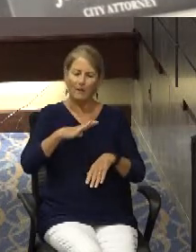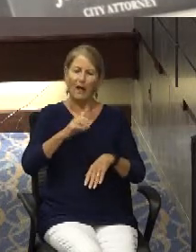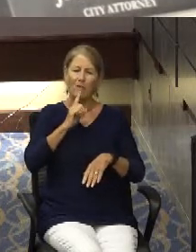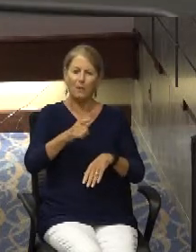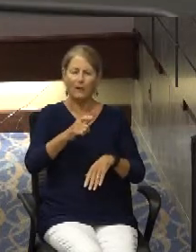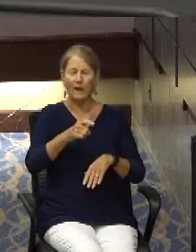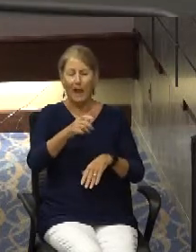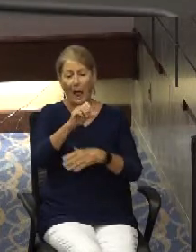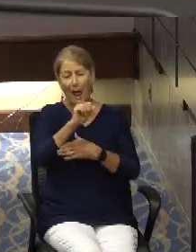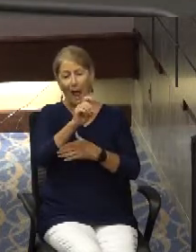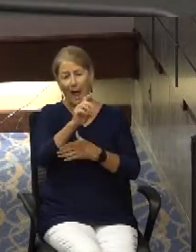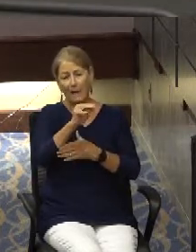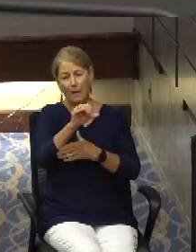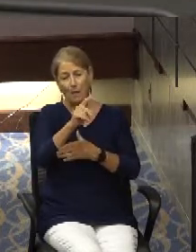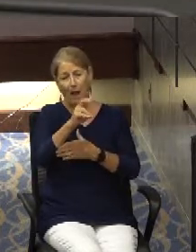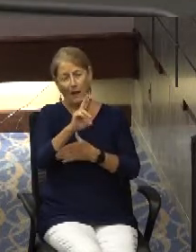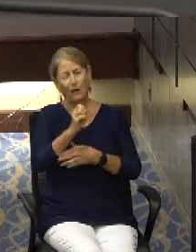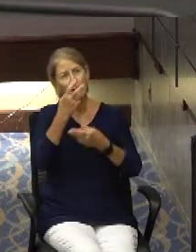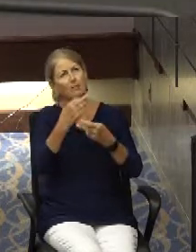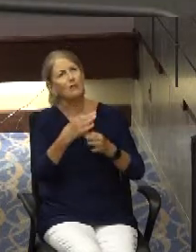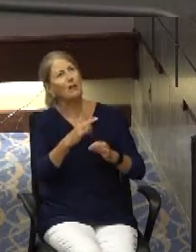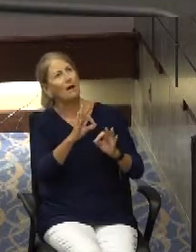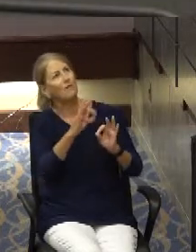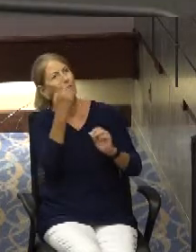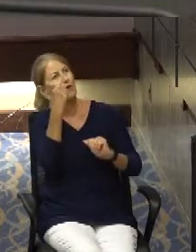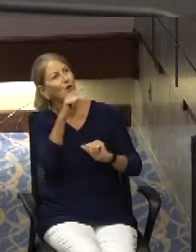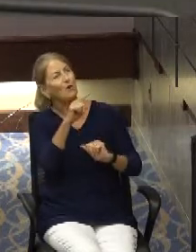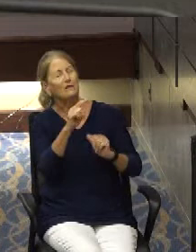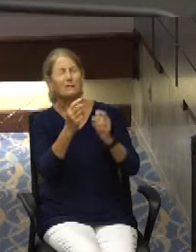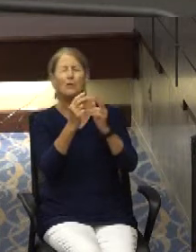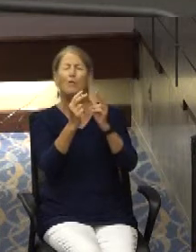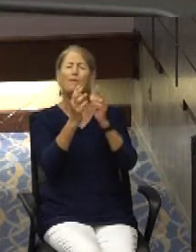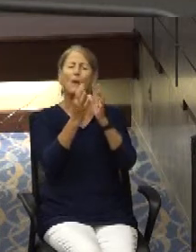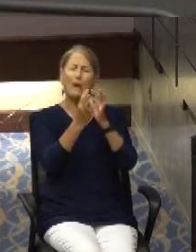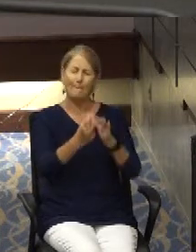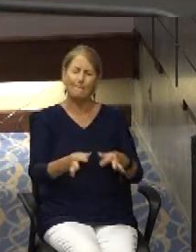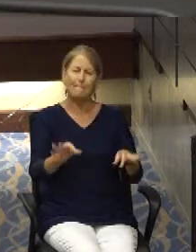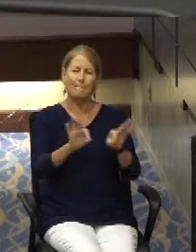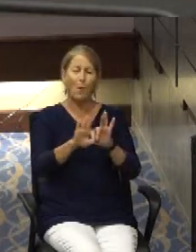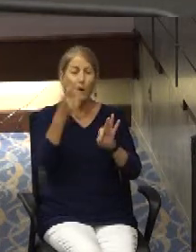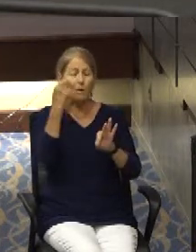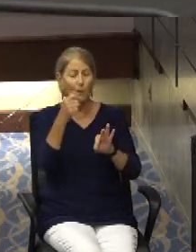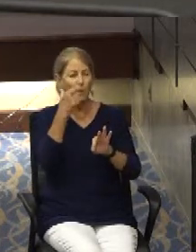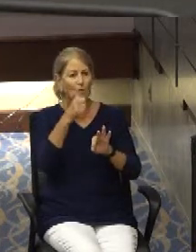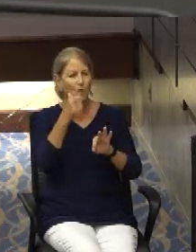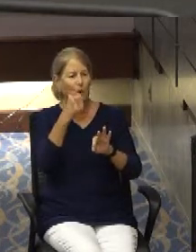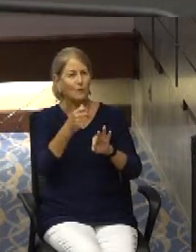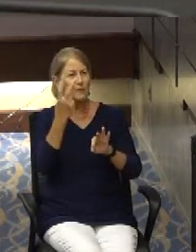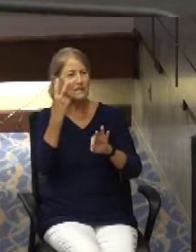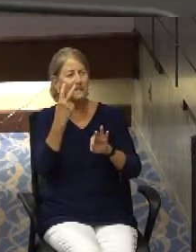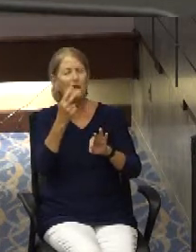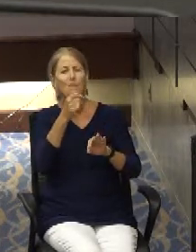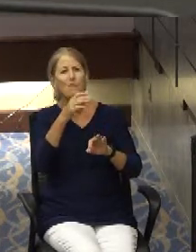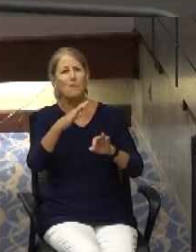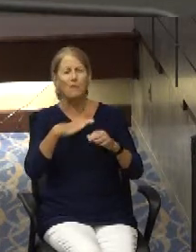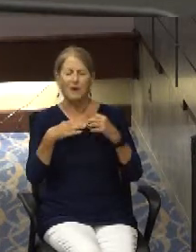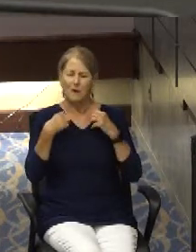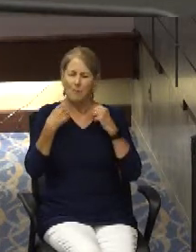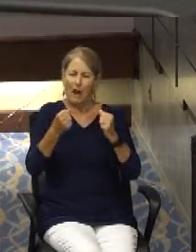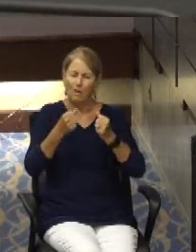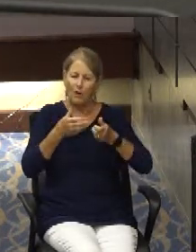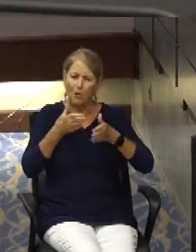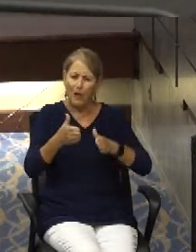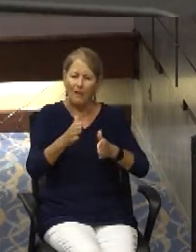and trust, and think that it's so important for boys and girls and non-binary kids to see women leading in really powerful ways that are really